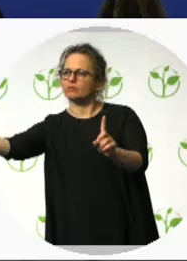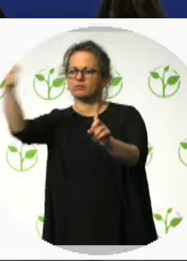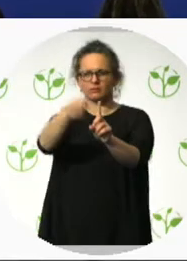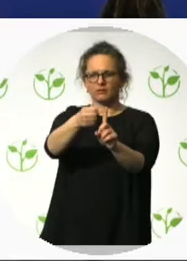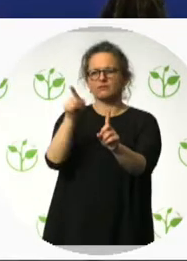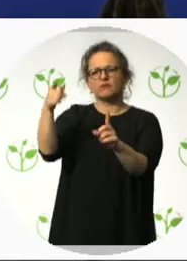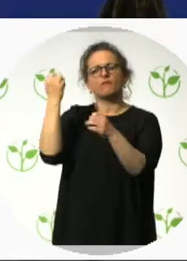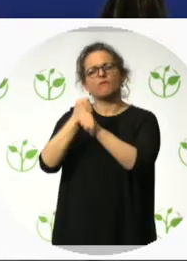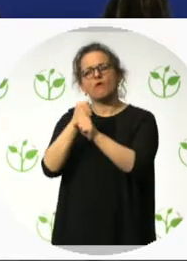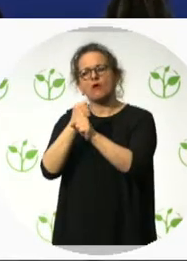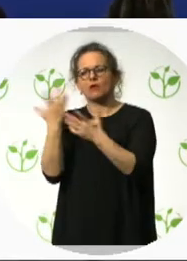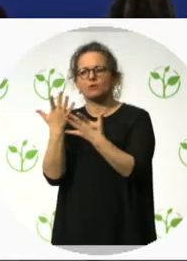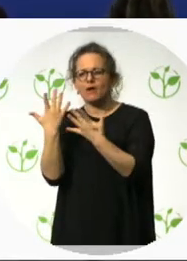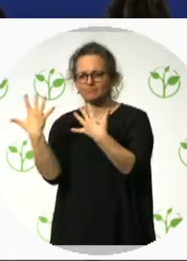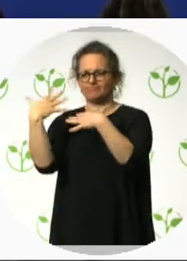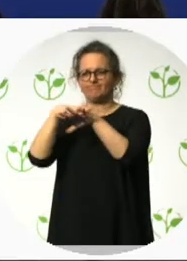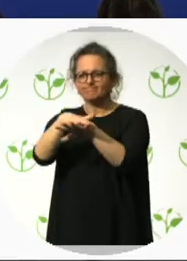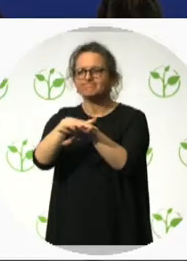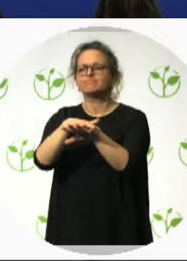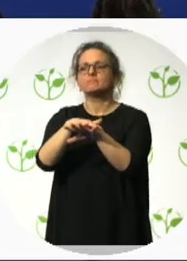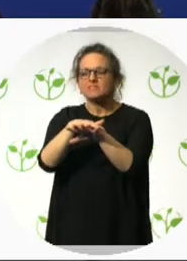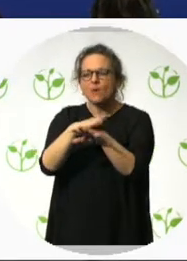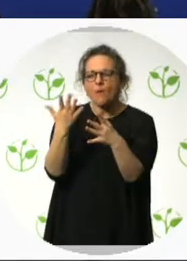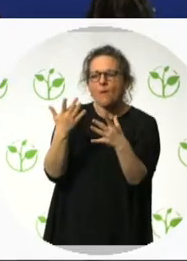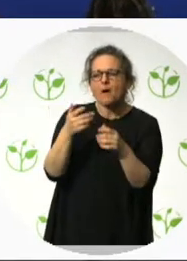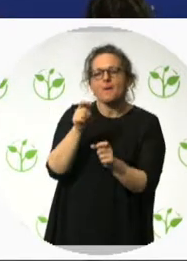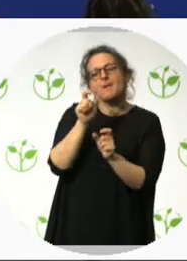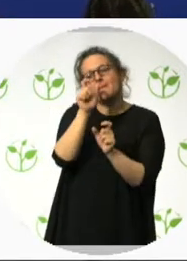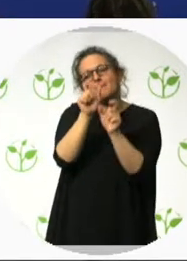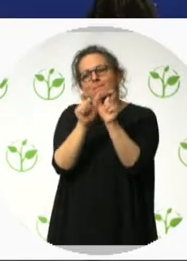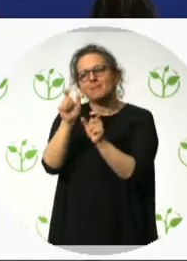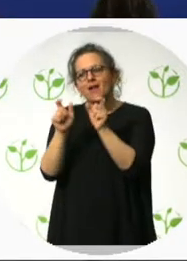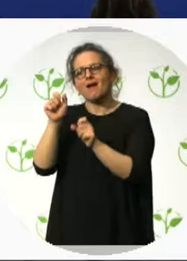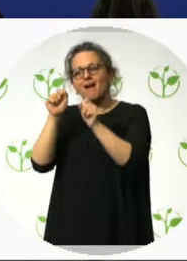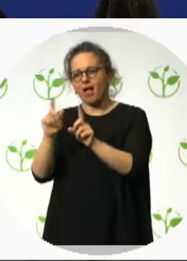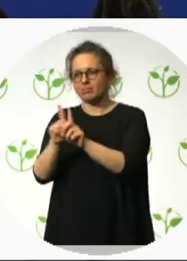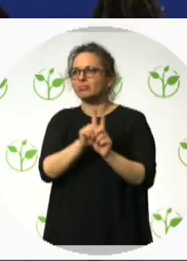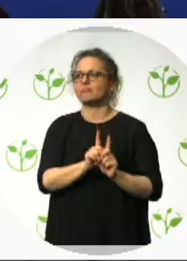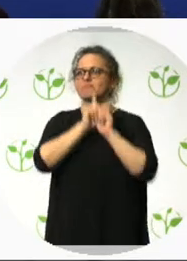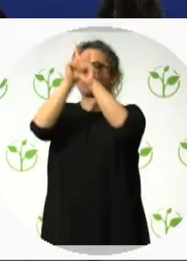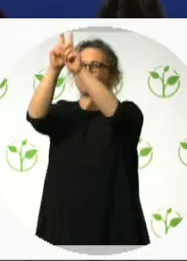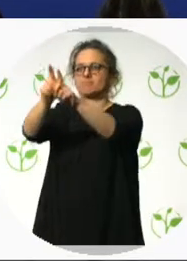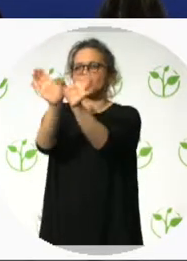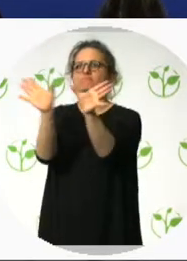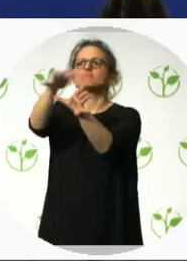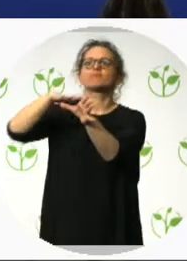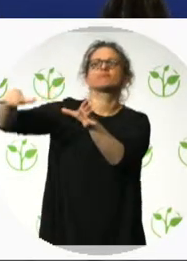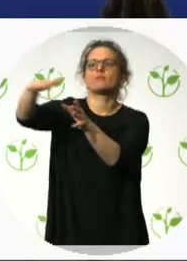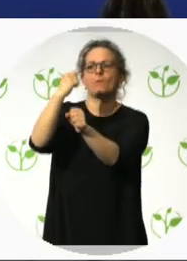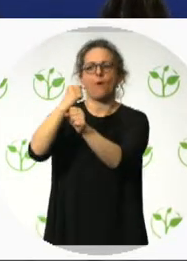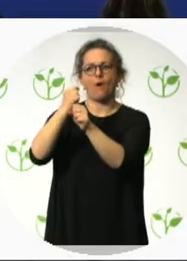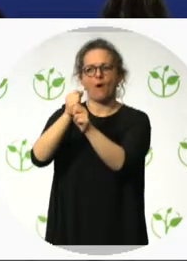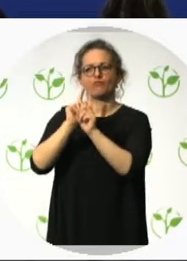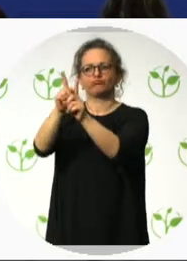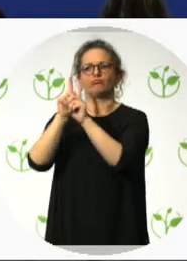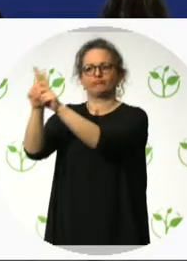we have something like an integration assistant who helps them to prepare the documents they need, the CV